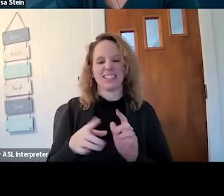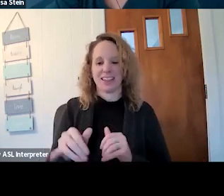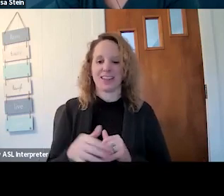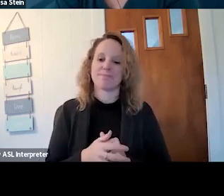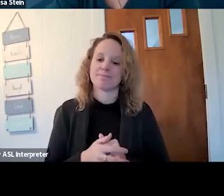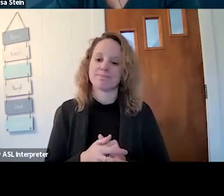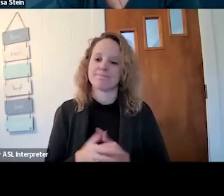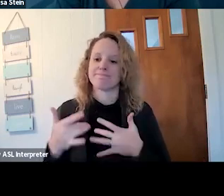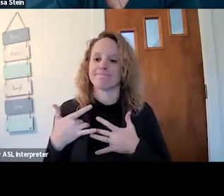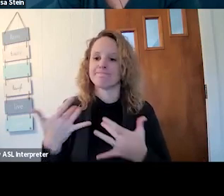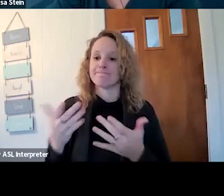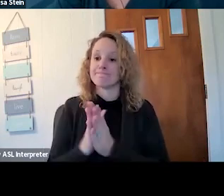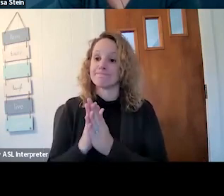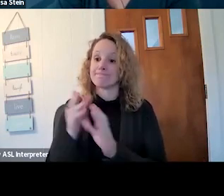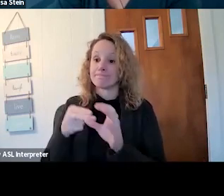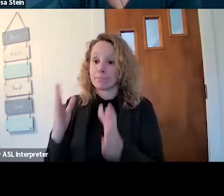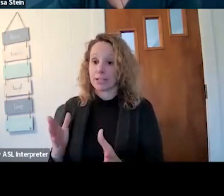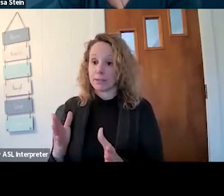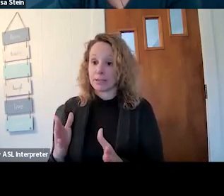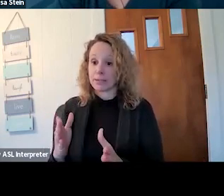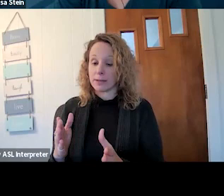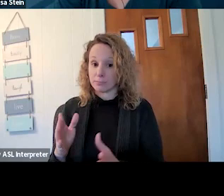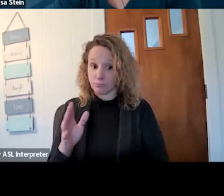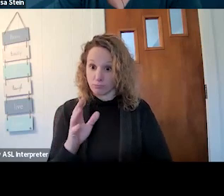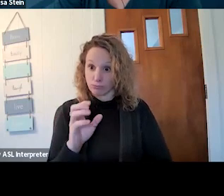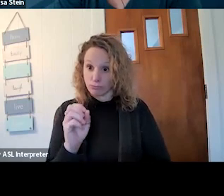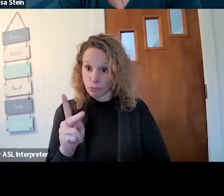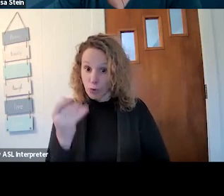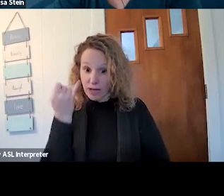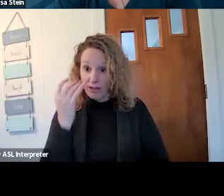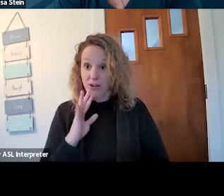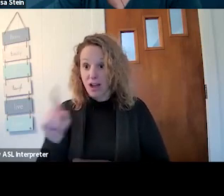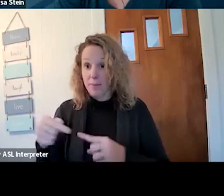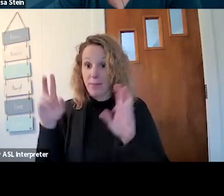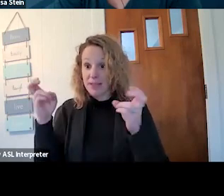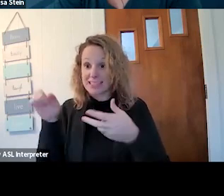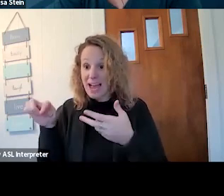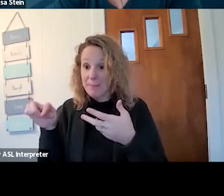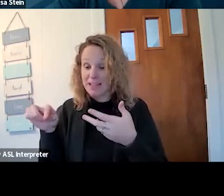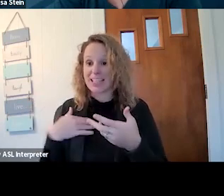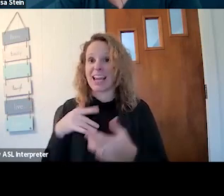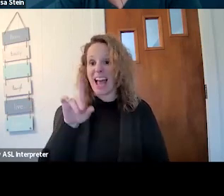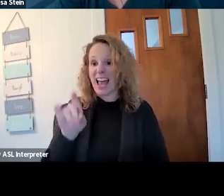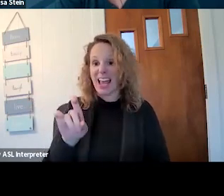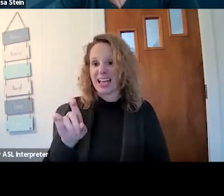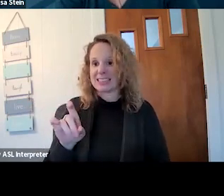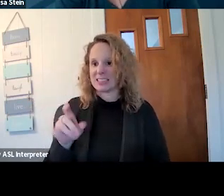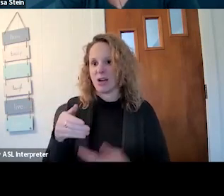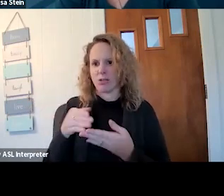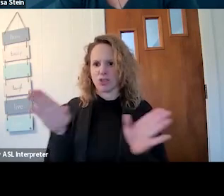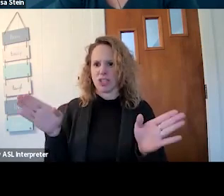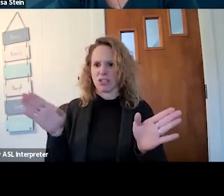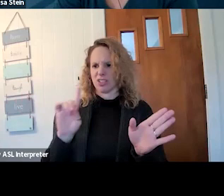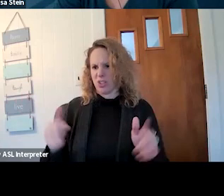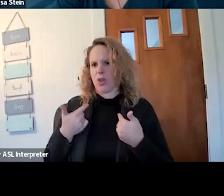I usually ask the participant, is it okay to talk about this? Or, the questions that I ask initially are so general. Where do you